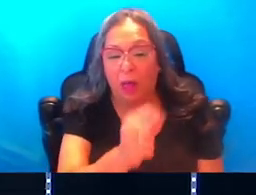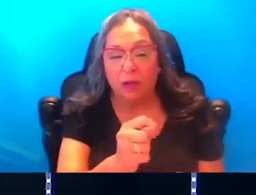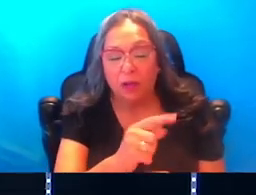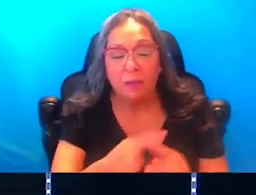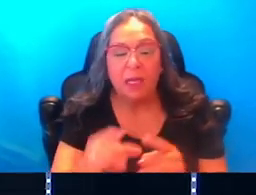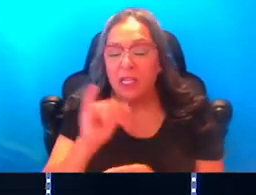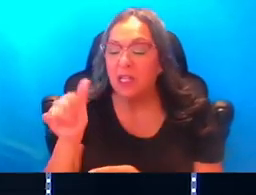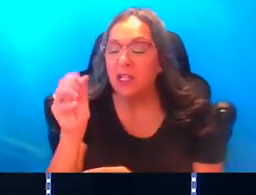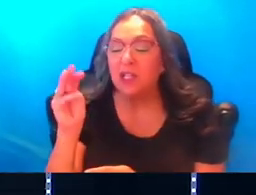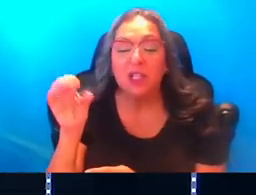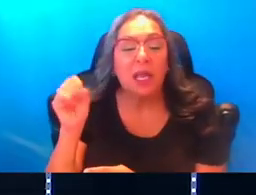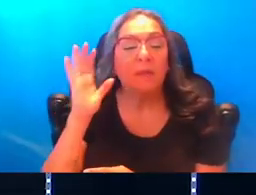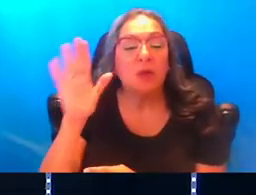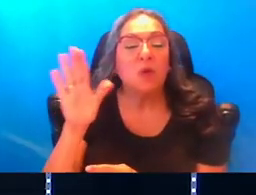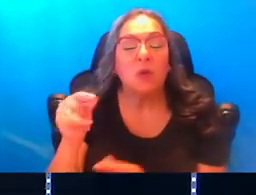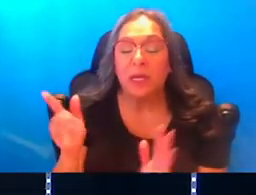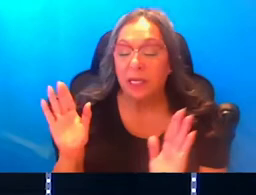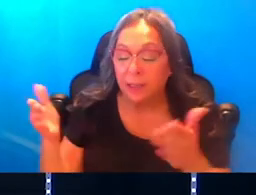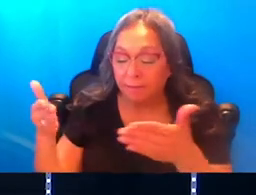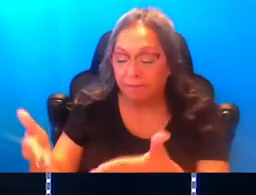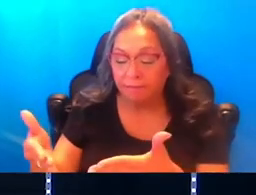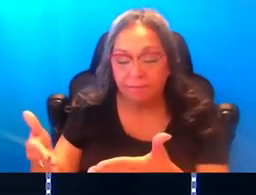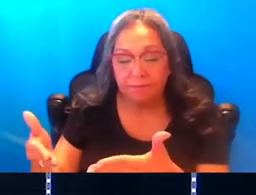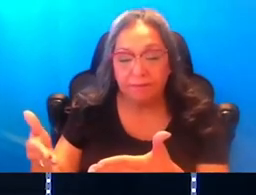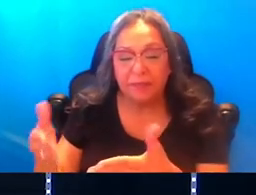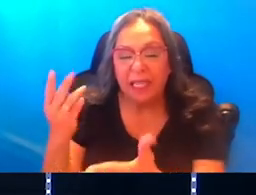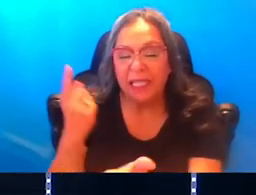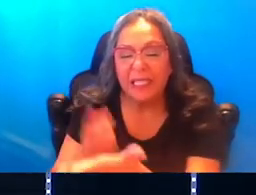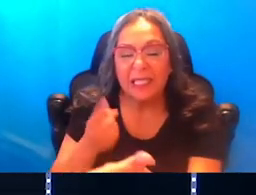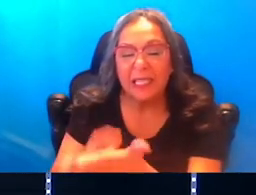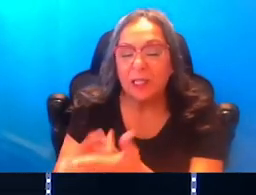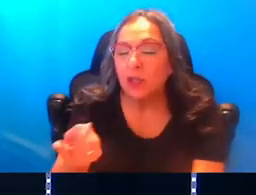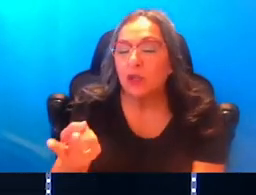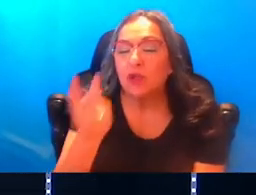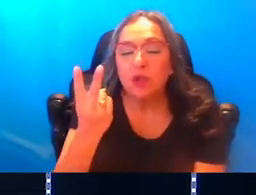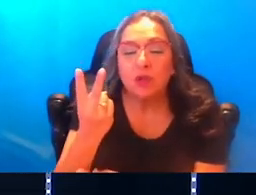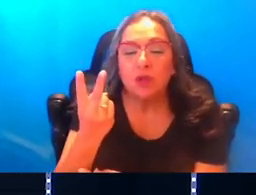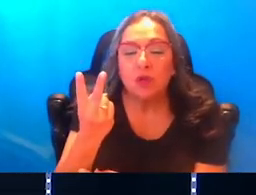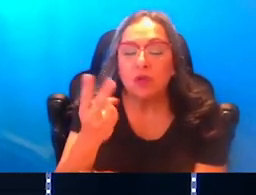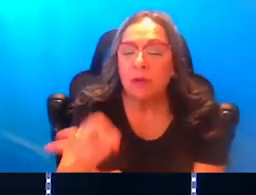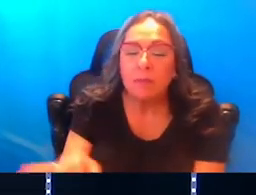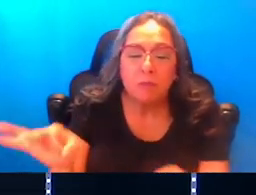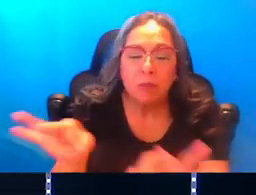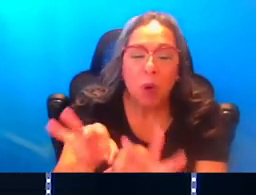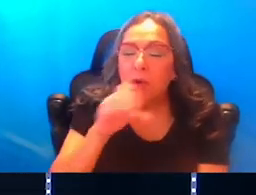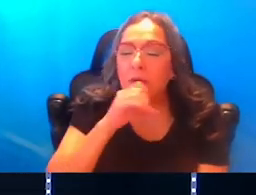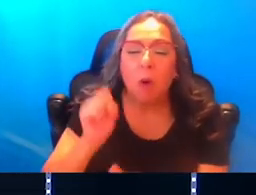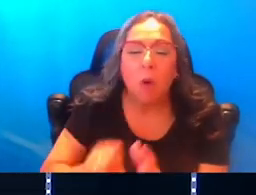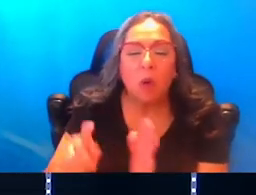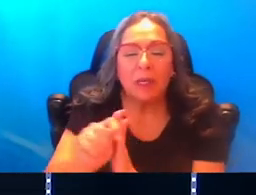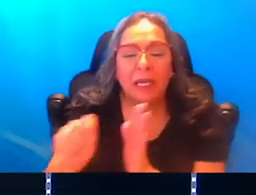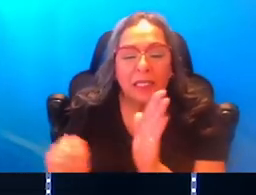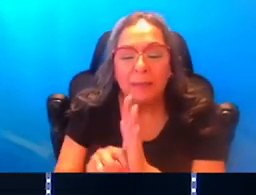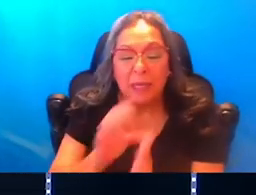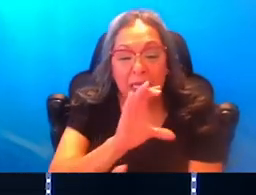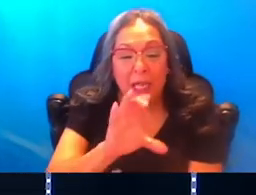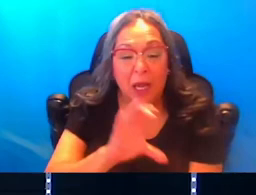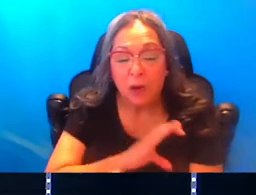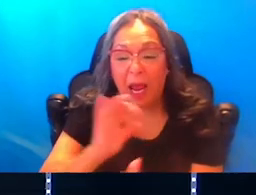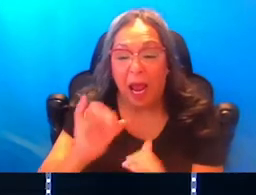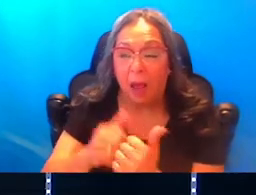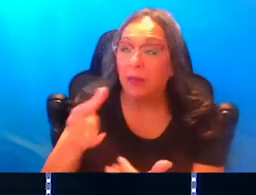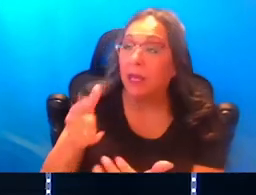passage, and he's going to refer to two very, very important Old Testament characters and their accounts of how they came to faith in